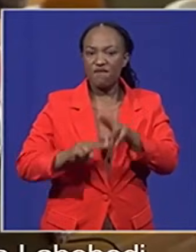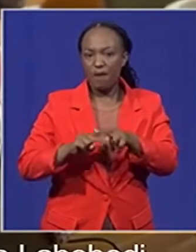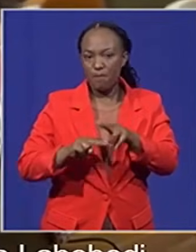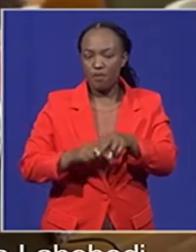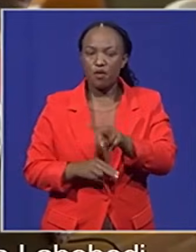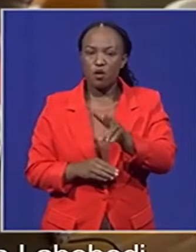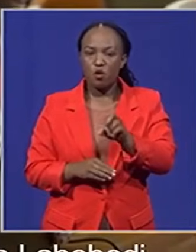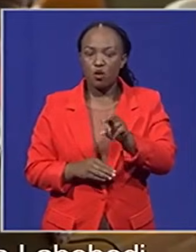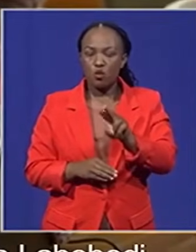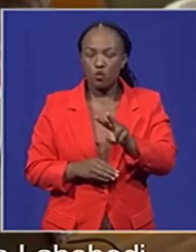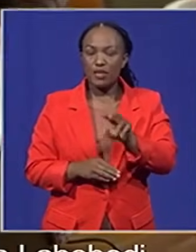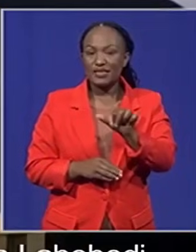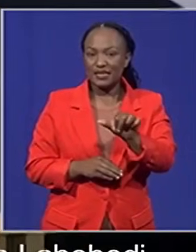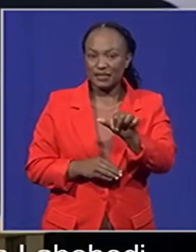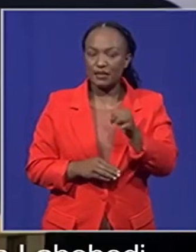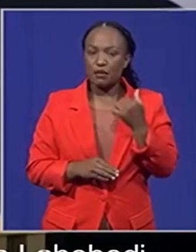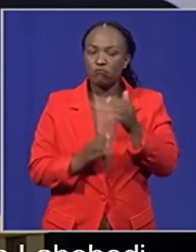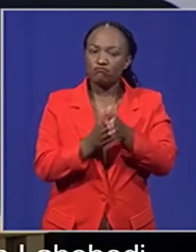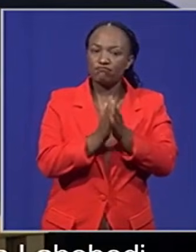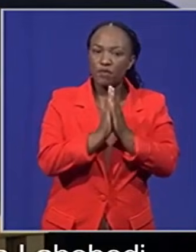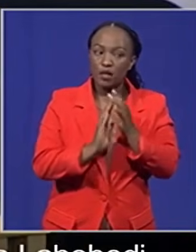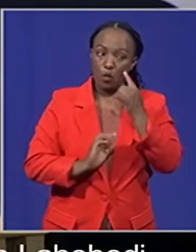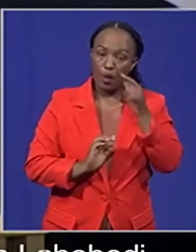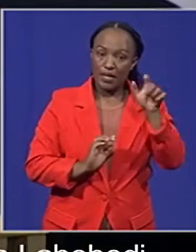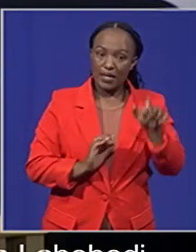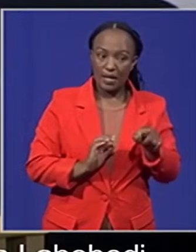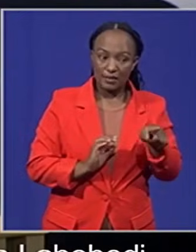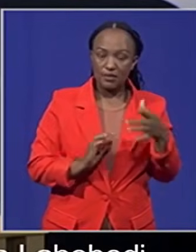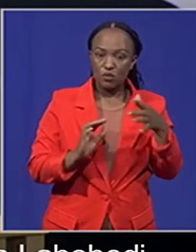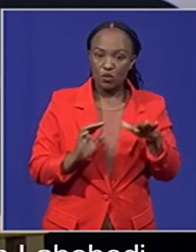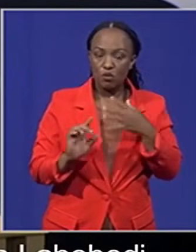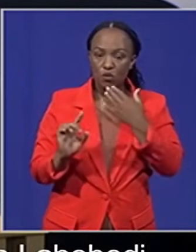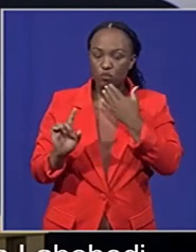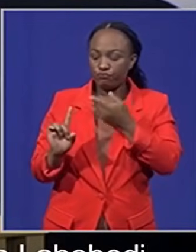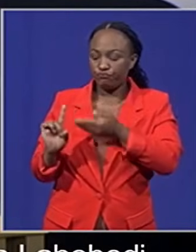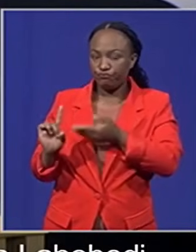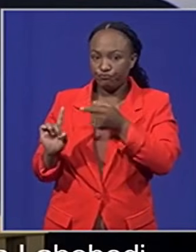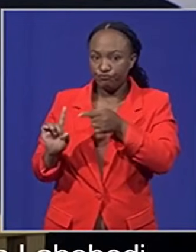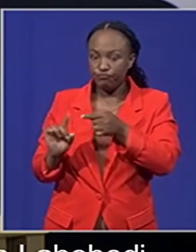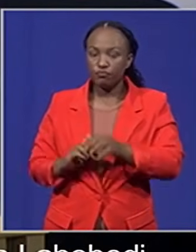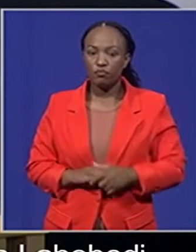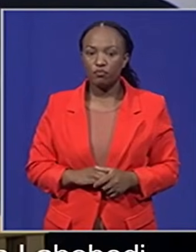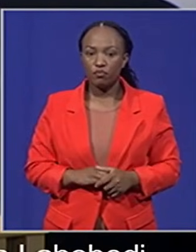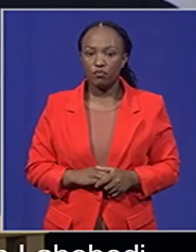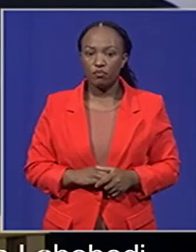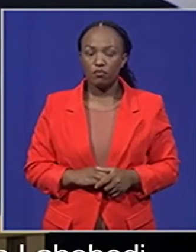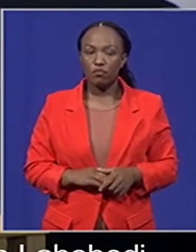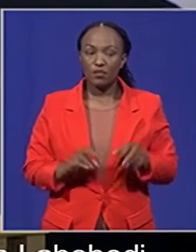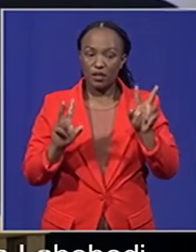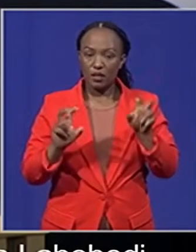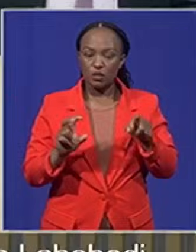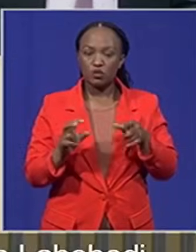2026 go latela kgopelo yeo e tlišitšwego ke hlatsi yeo e boletšwego. The matter is